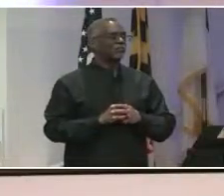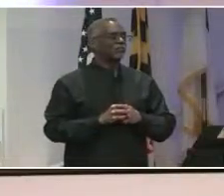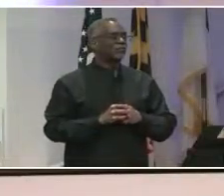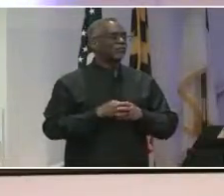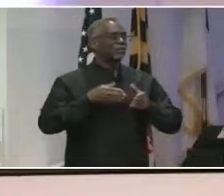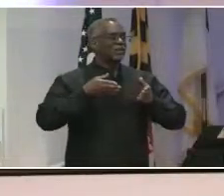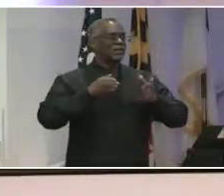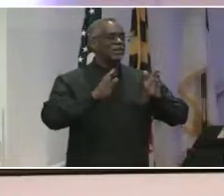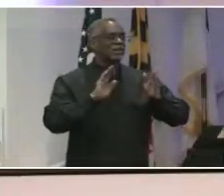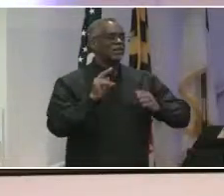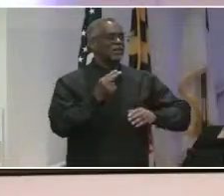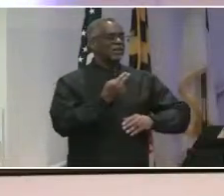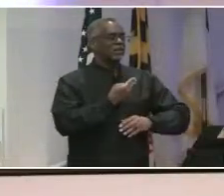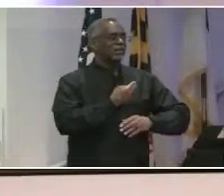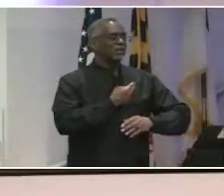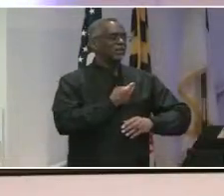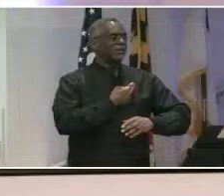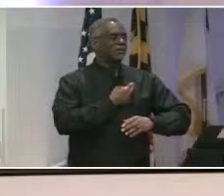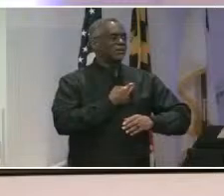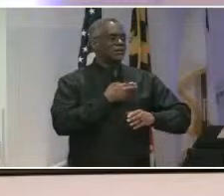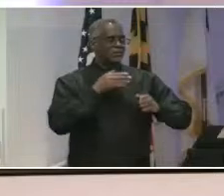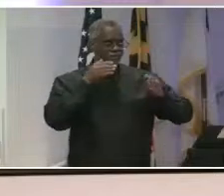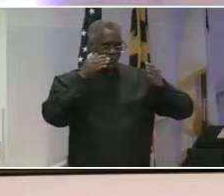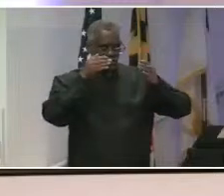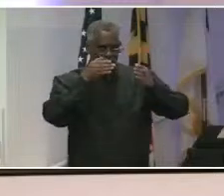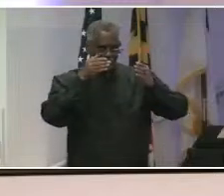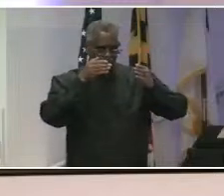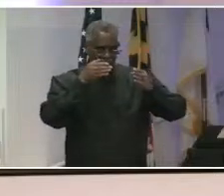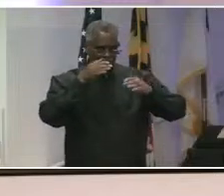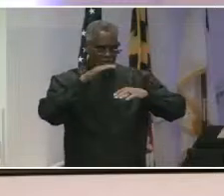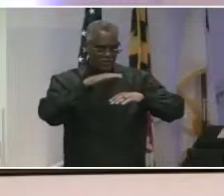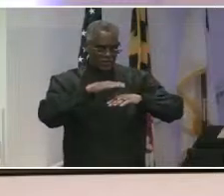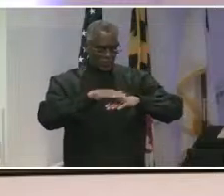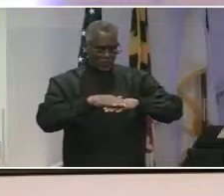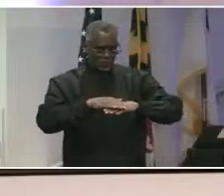Let us pay attention to the infant baptism.